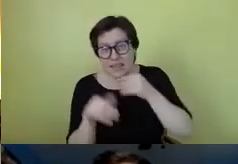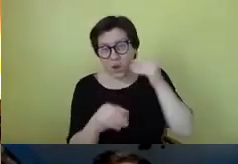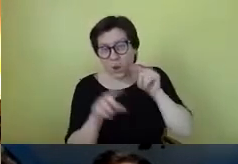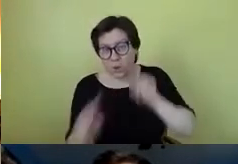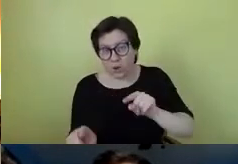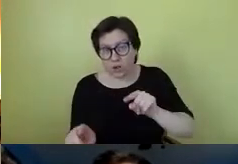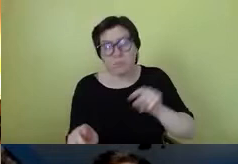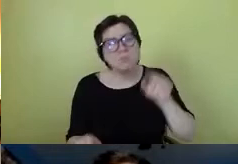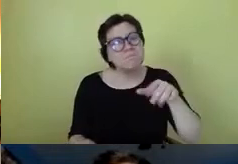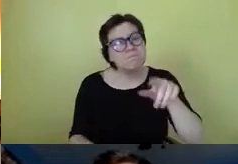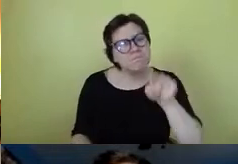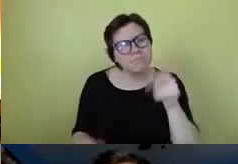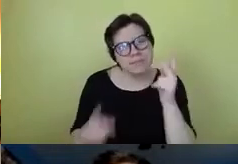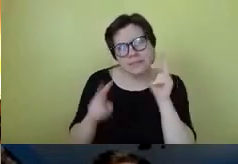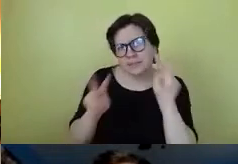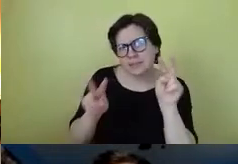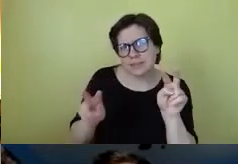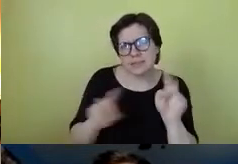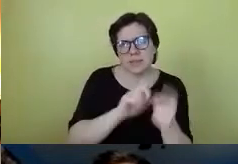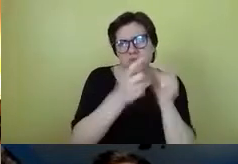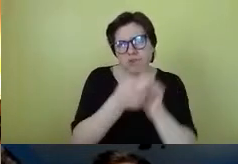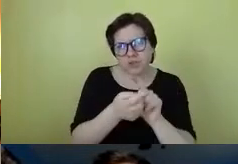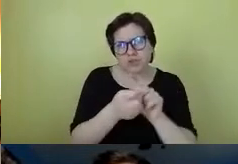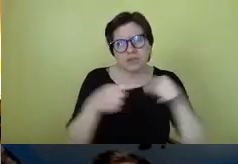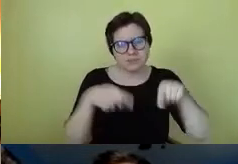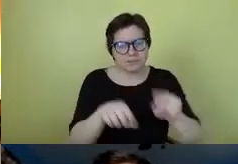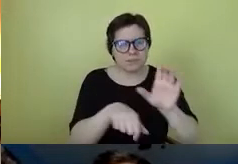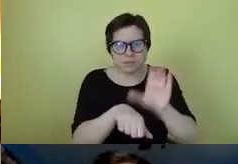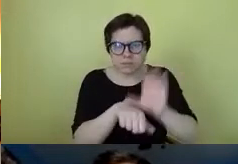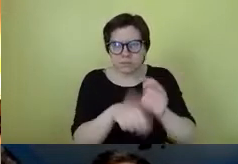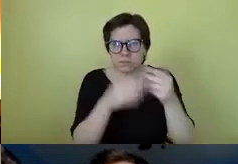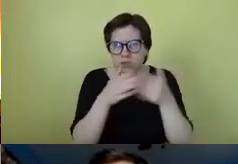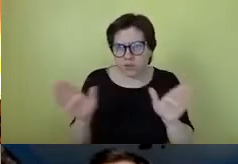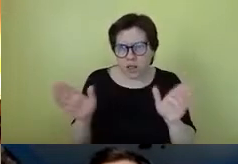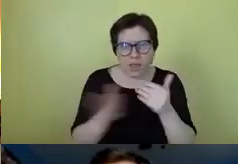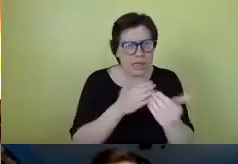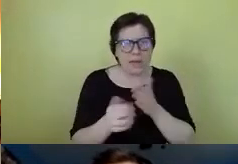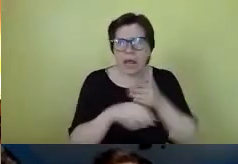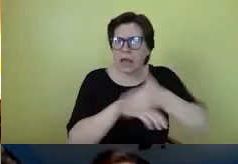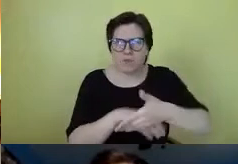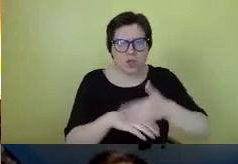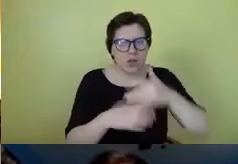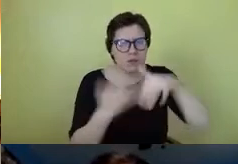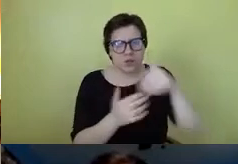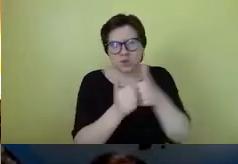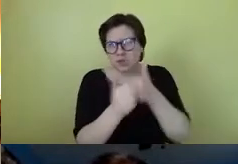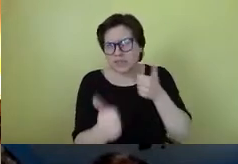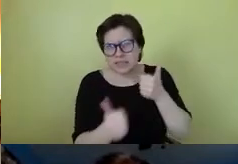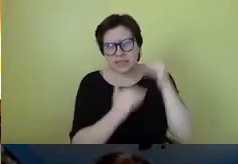foresee parishes, churches in general, having to make going forward, even after the social distancing guidelines are